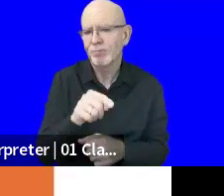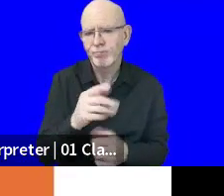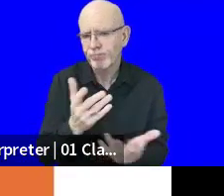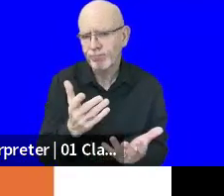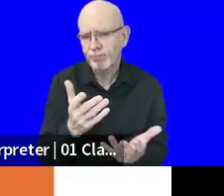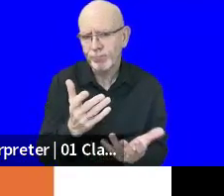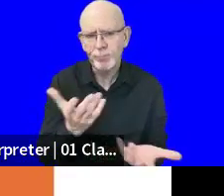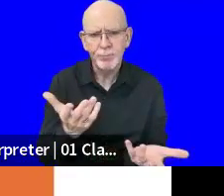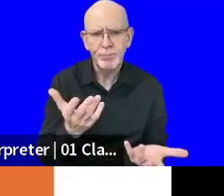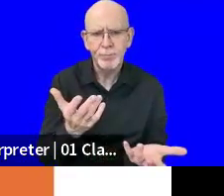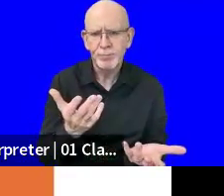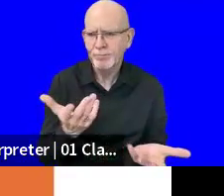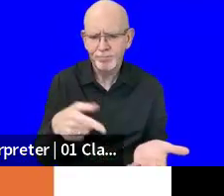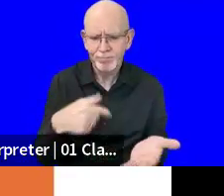to